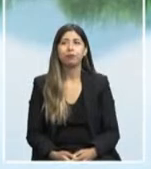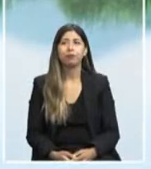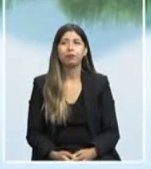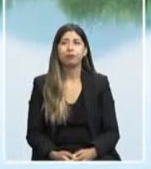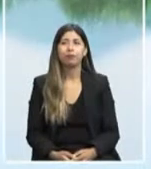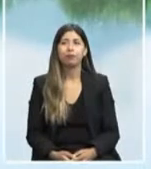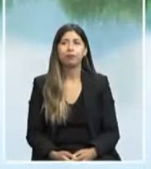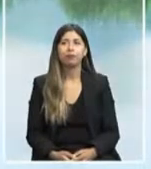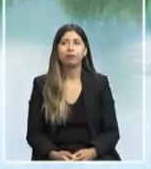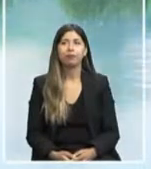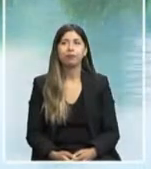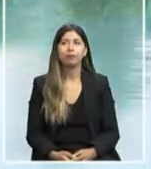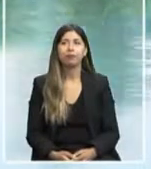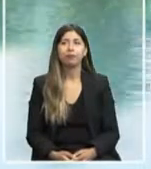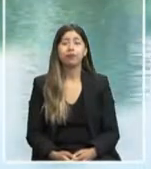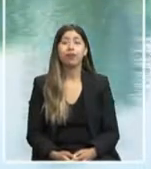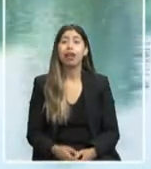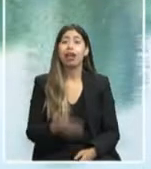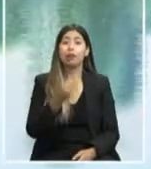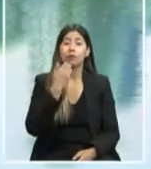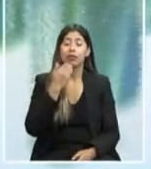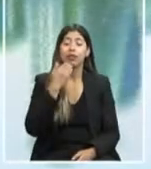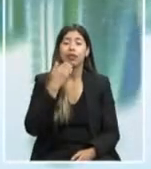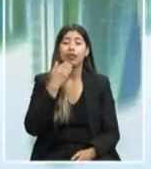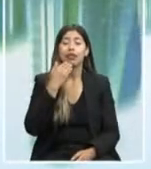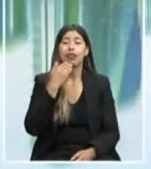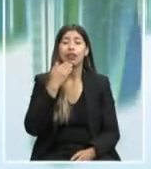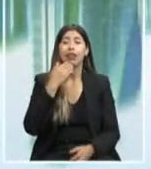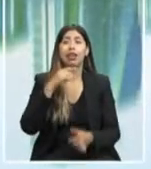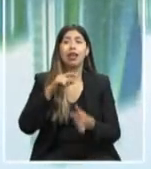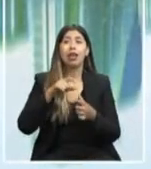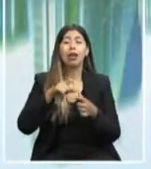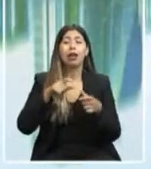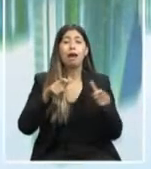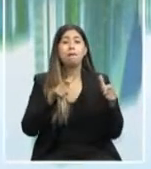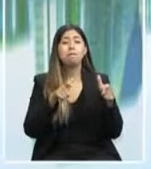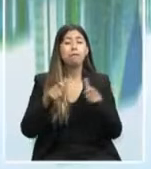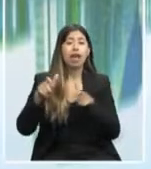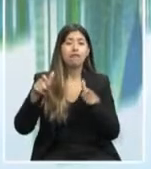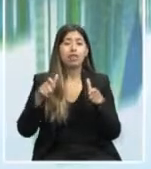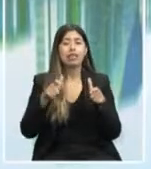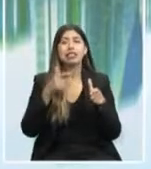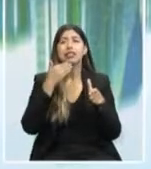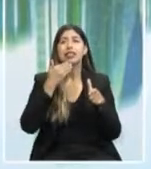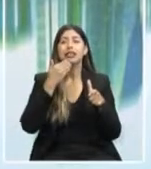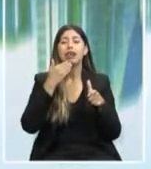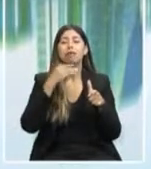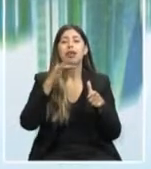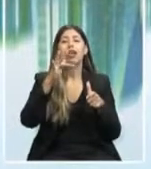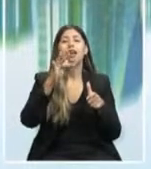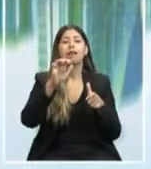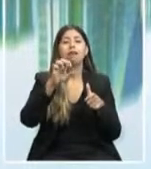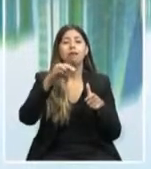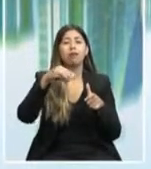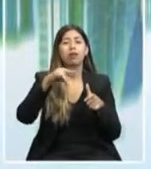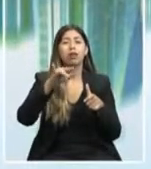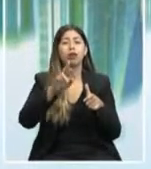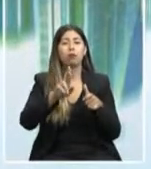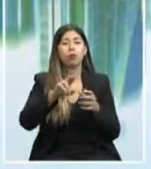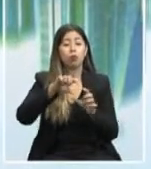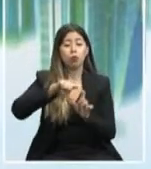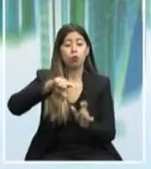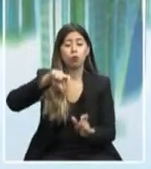including also the pelvis and the femur. And when I talk about hip fracture, I talk